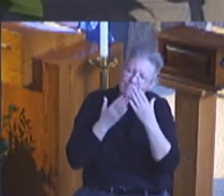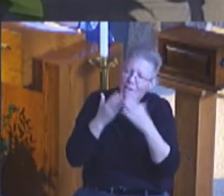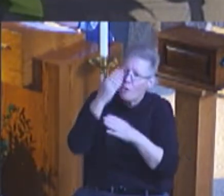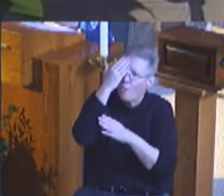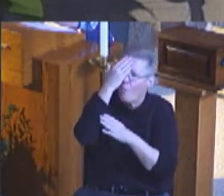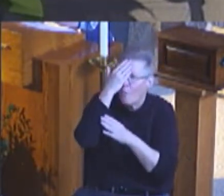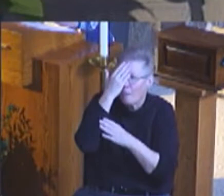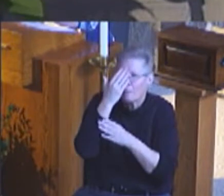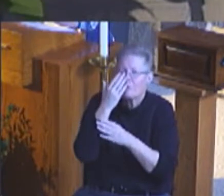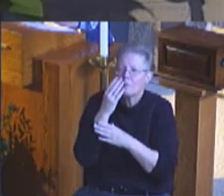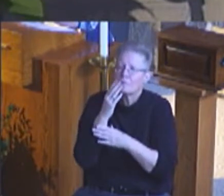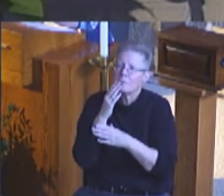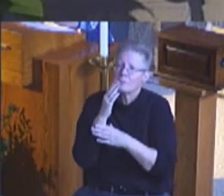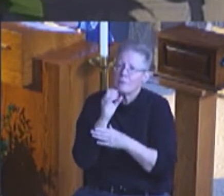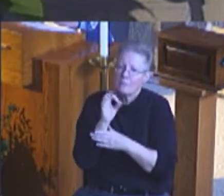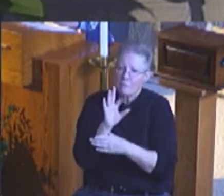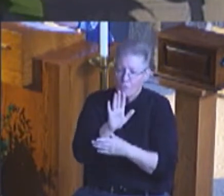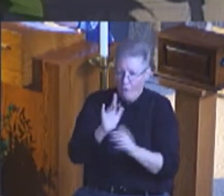courageous thoughts,